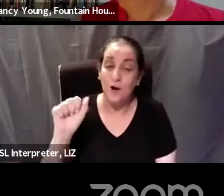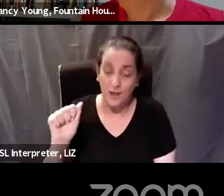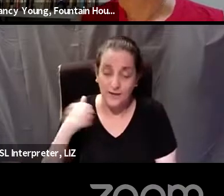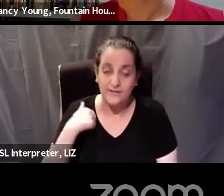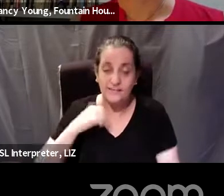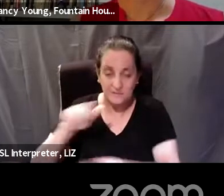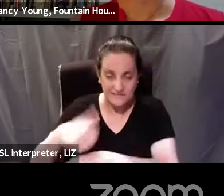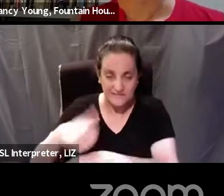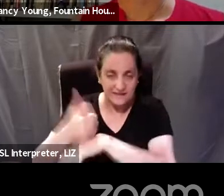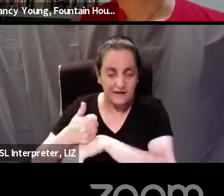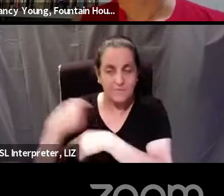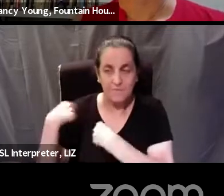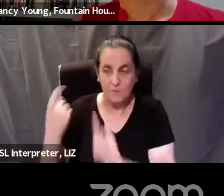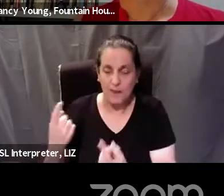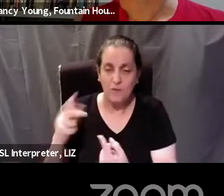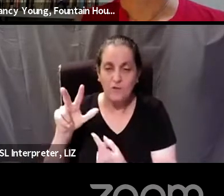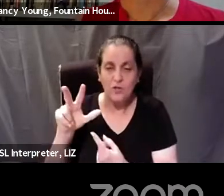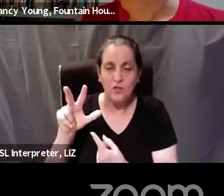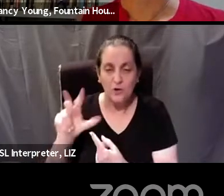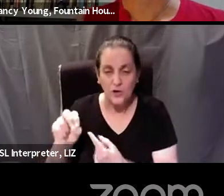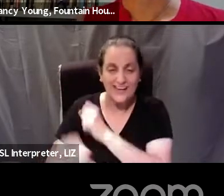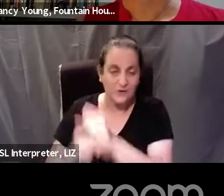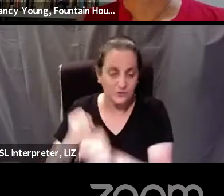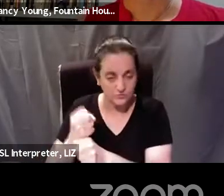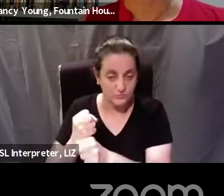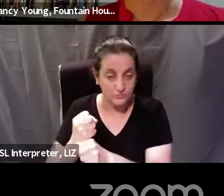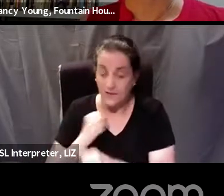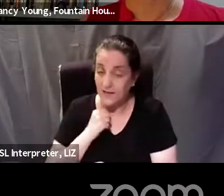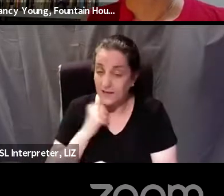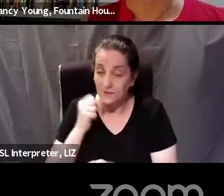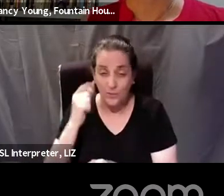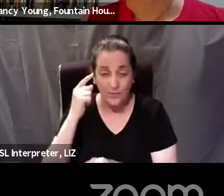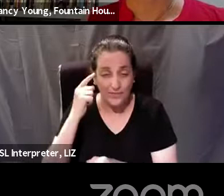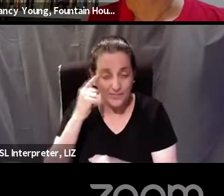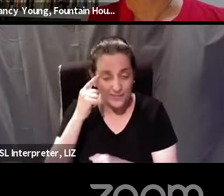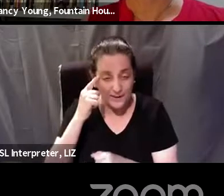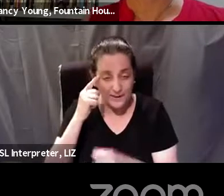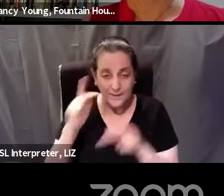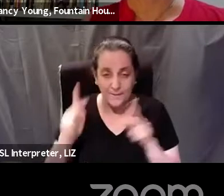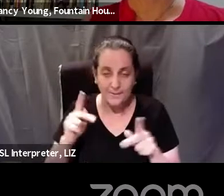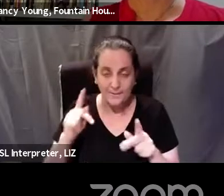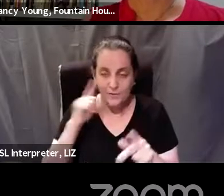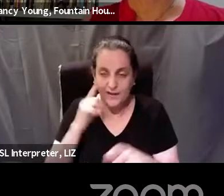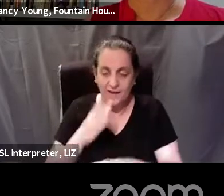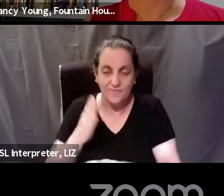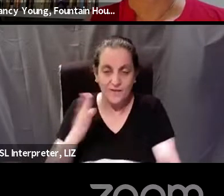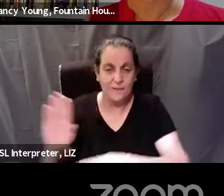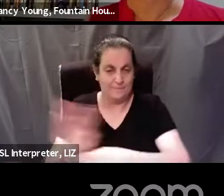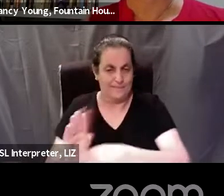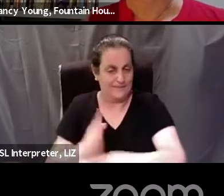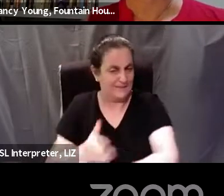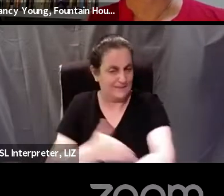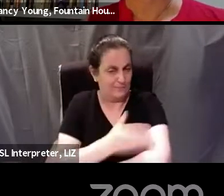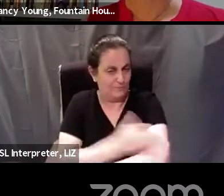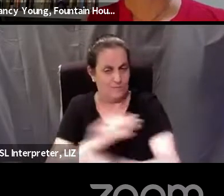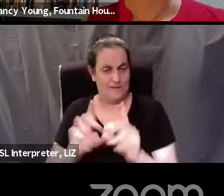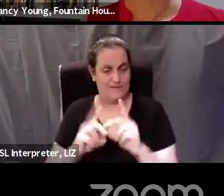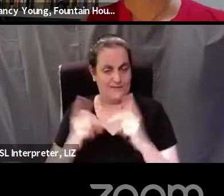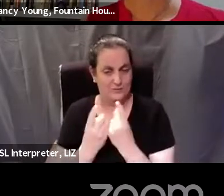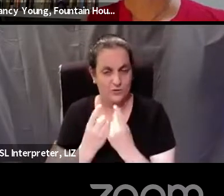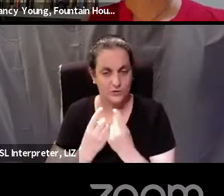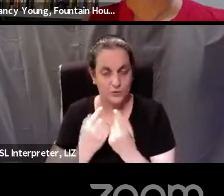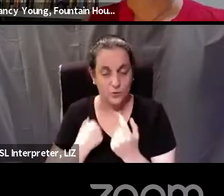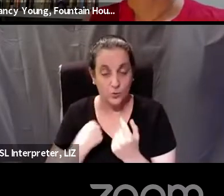existence for about 30 years. And I don't think when people think of a business improvement district, they think that